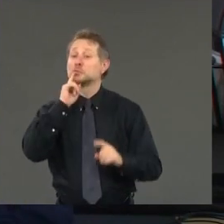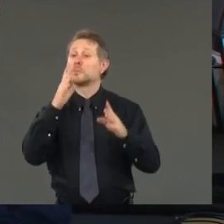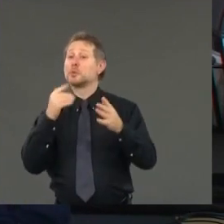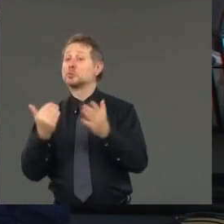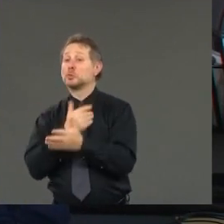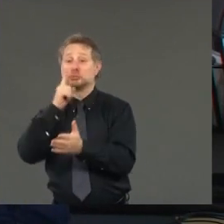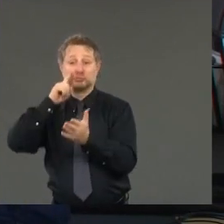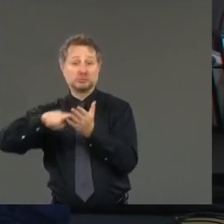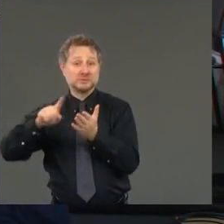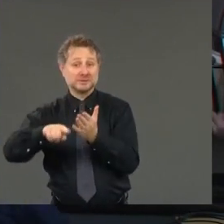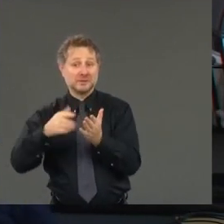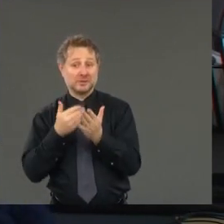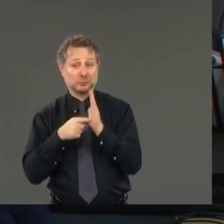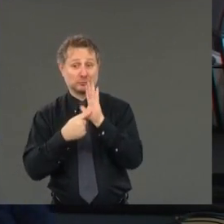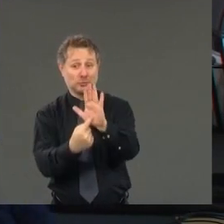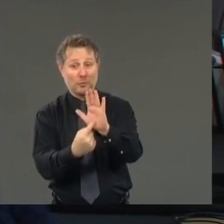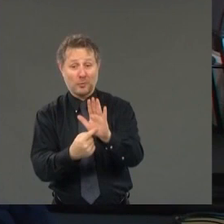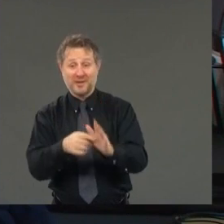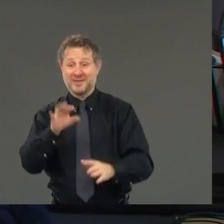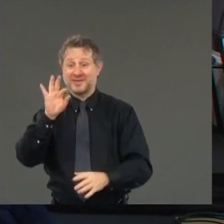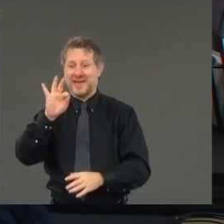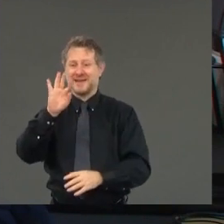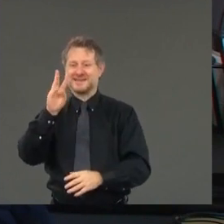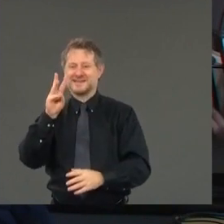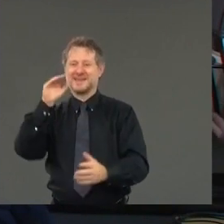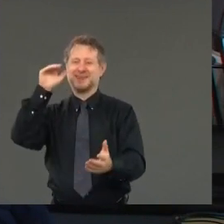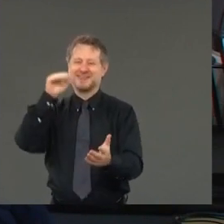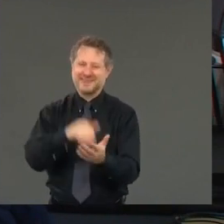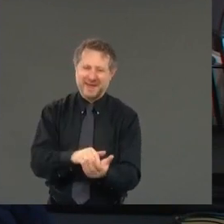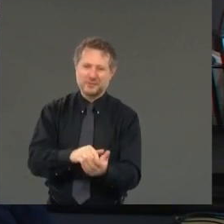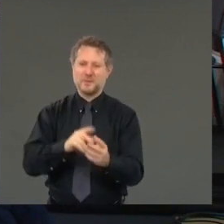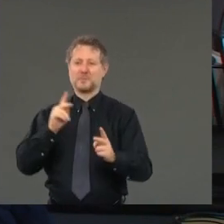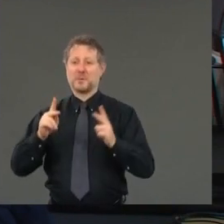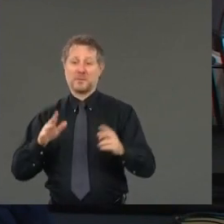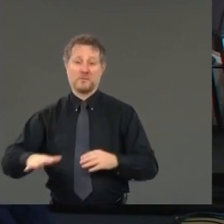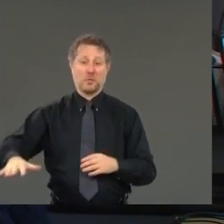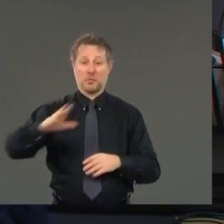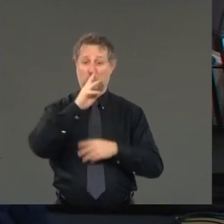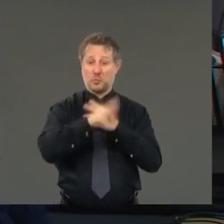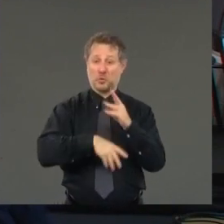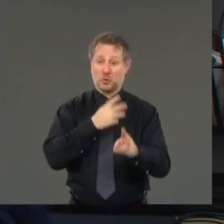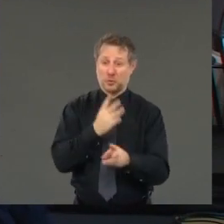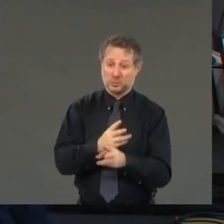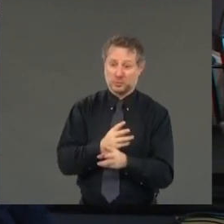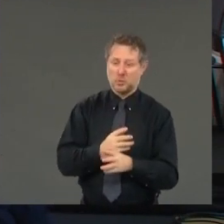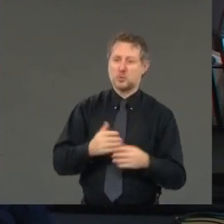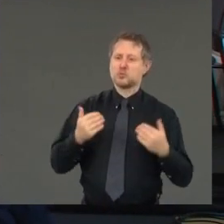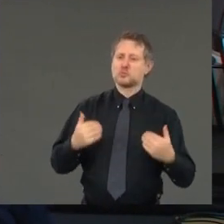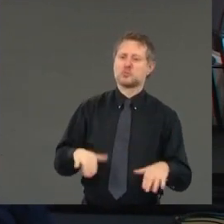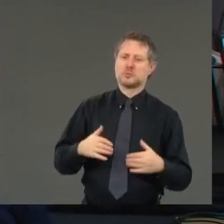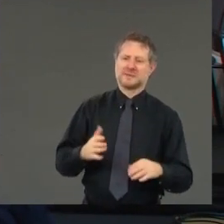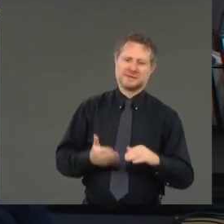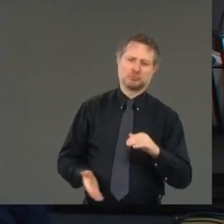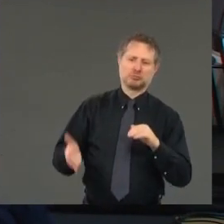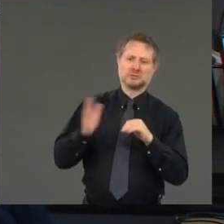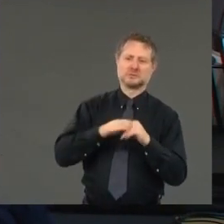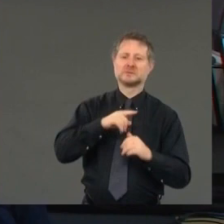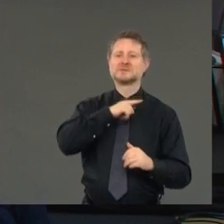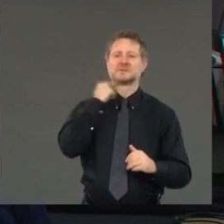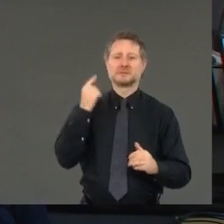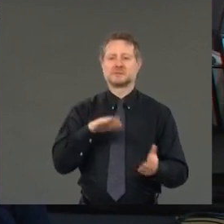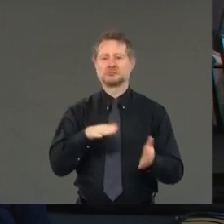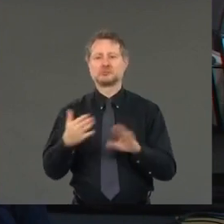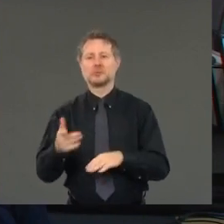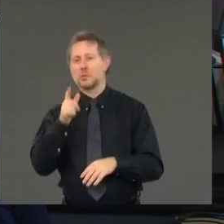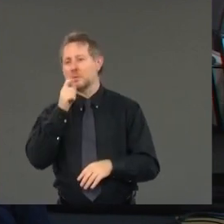that 96,000 people across the world has shown double-digit increased risk of death among people that have